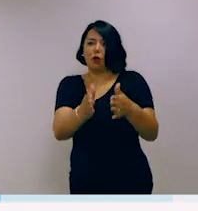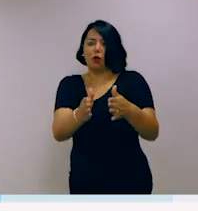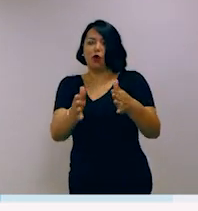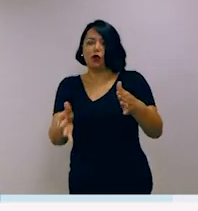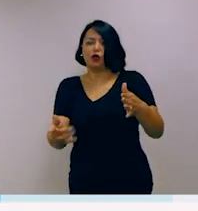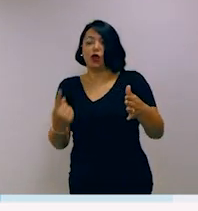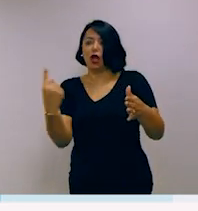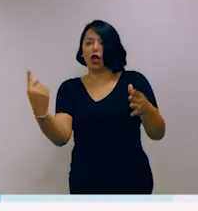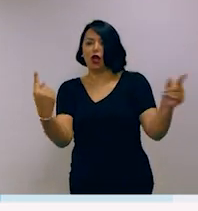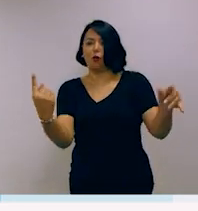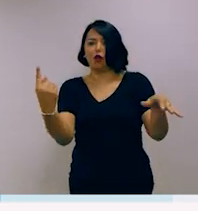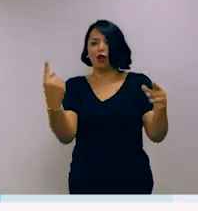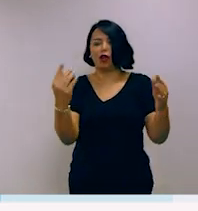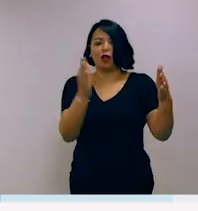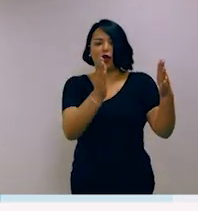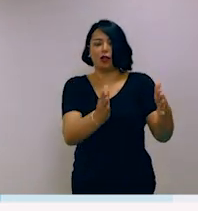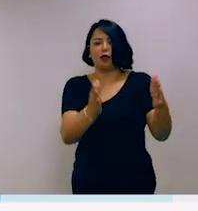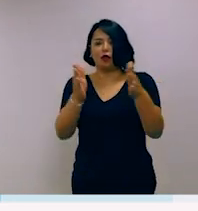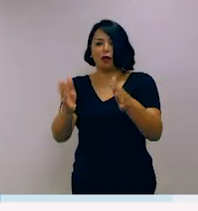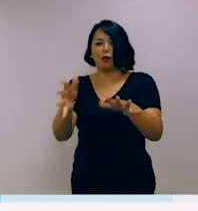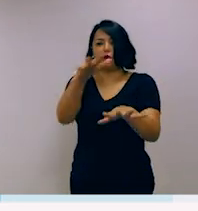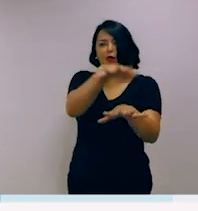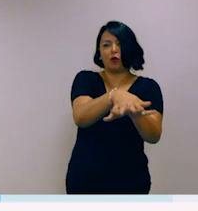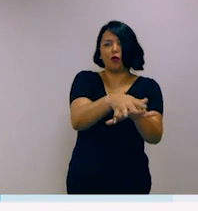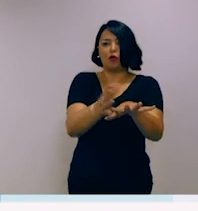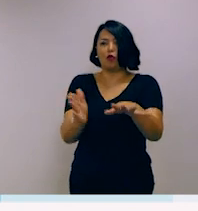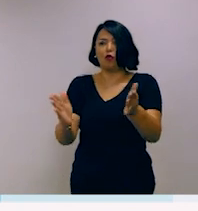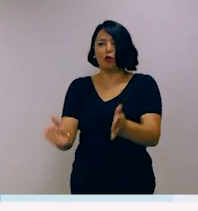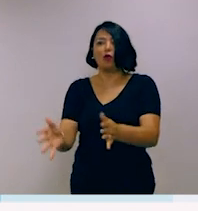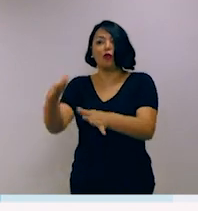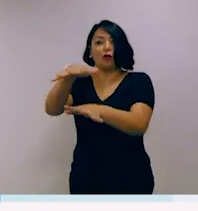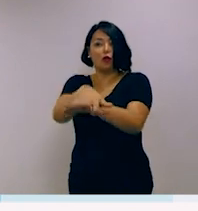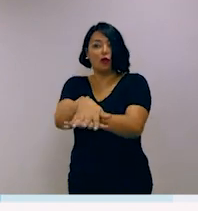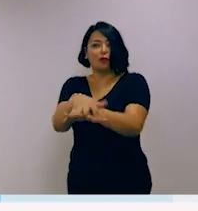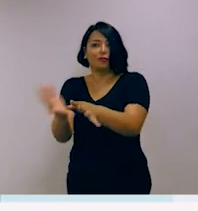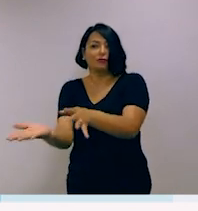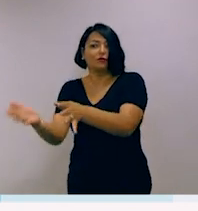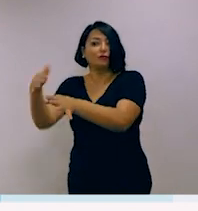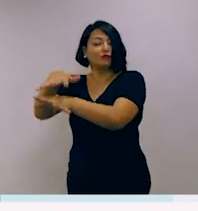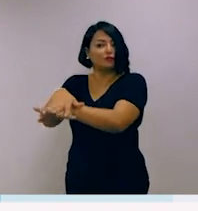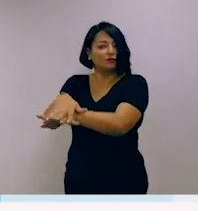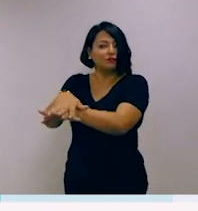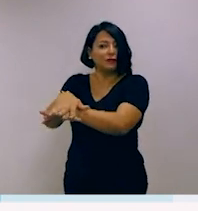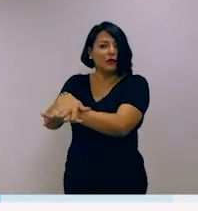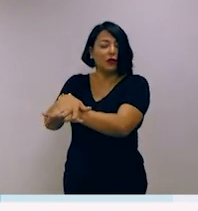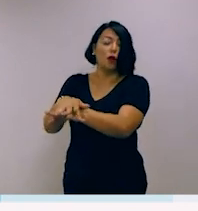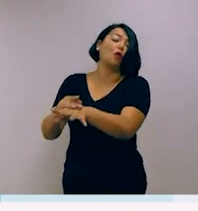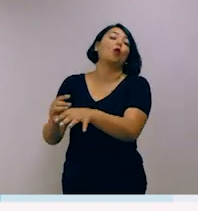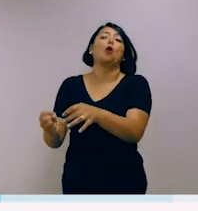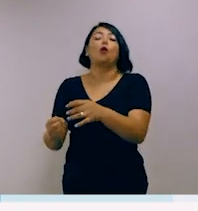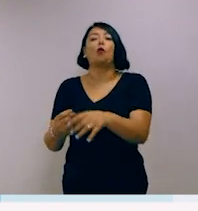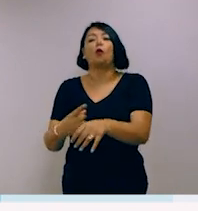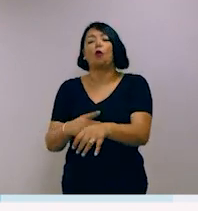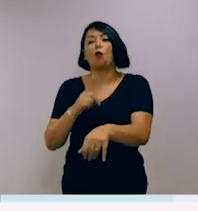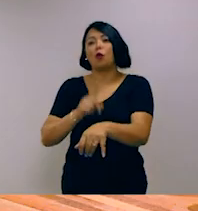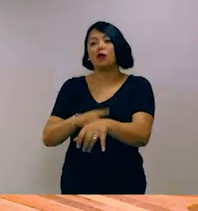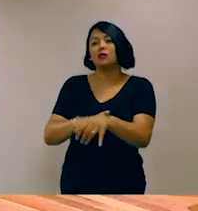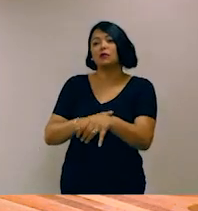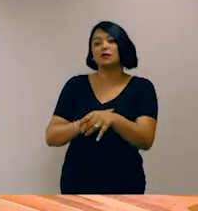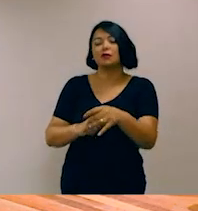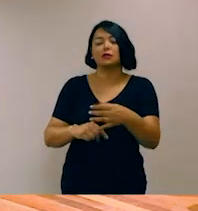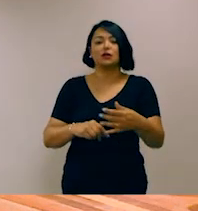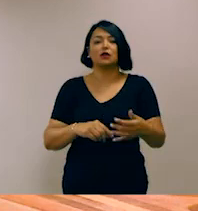implemented in an interactive way. So nothing is going to hinder us from, whenever we are doing